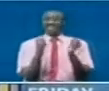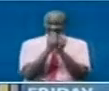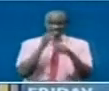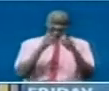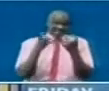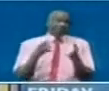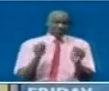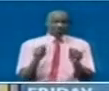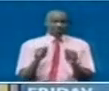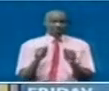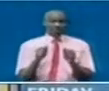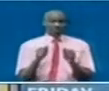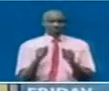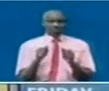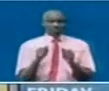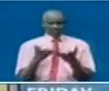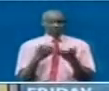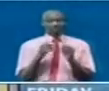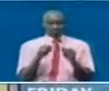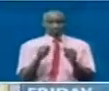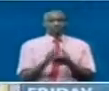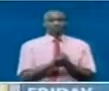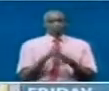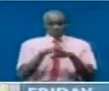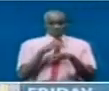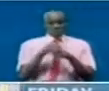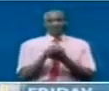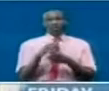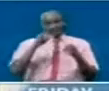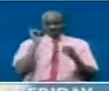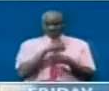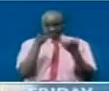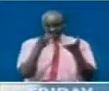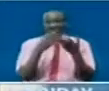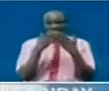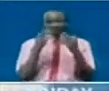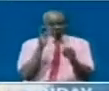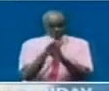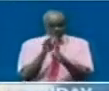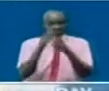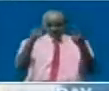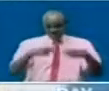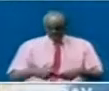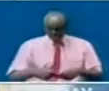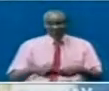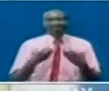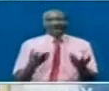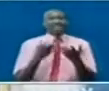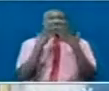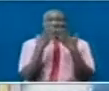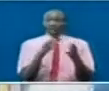That's when we've been really active. But we will, slowly. That's a good place to wind up the show. Thank you very much for coming. Thank you for having us. And